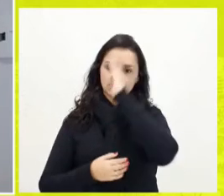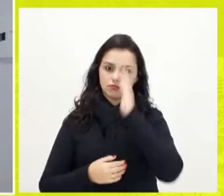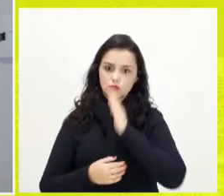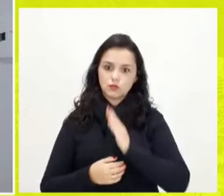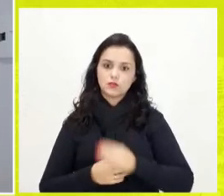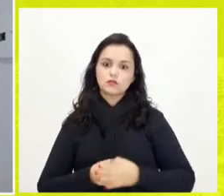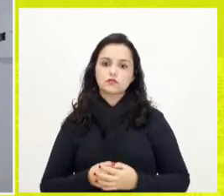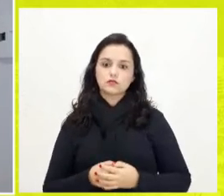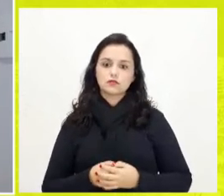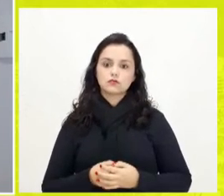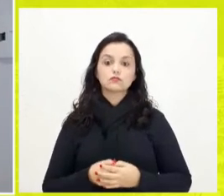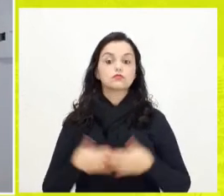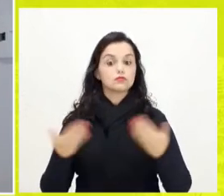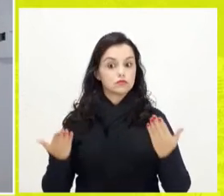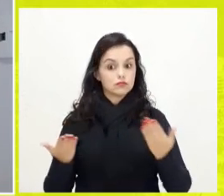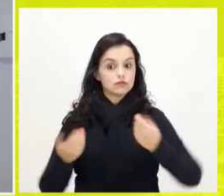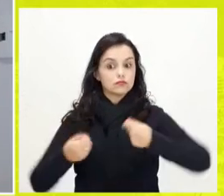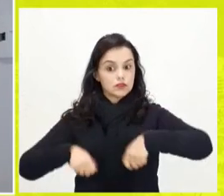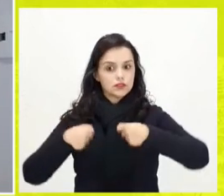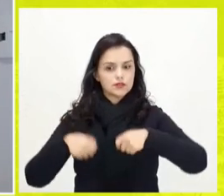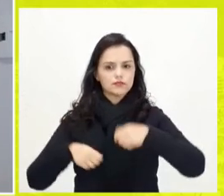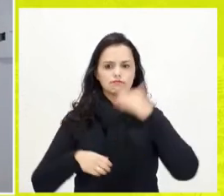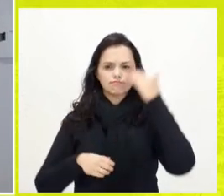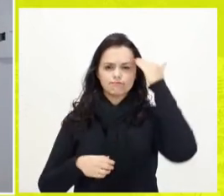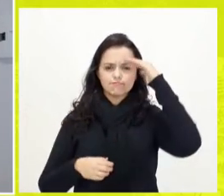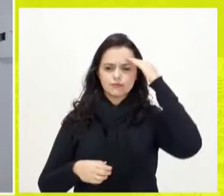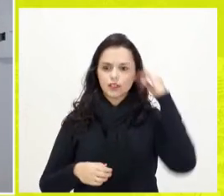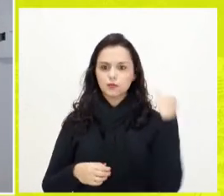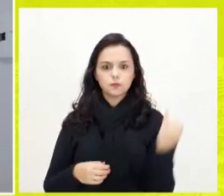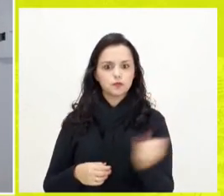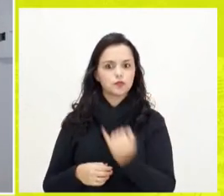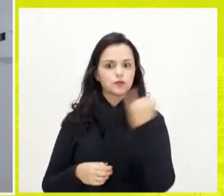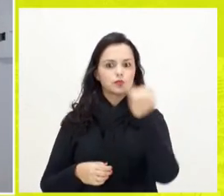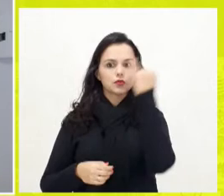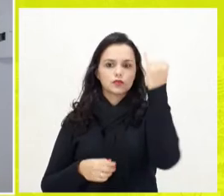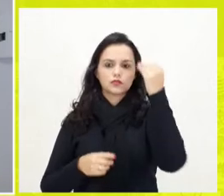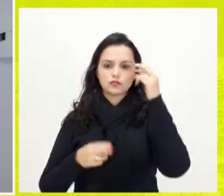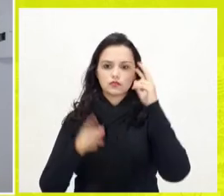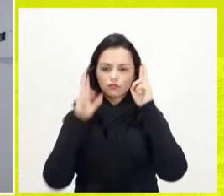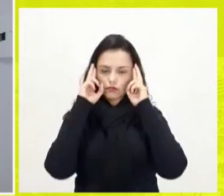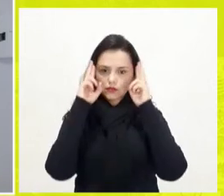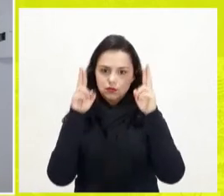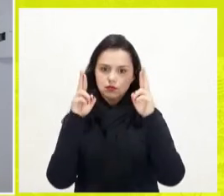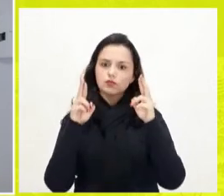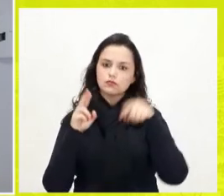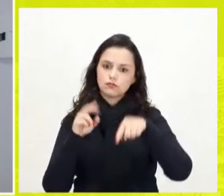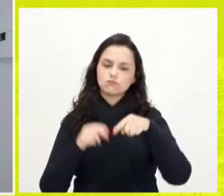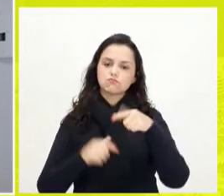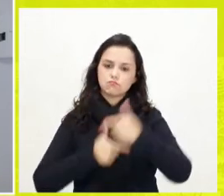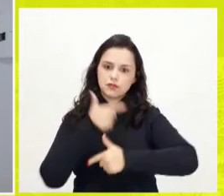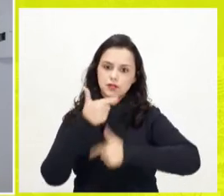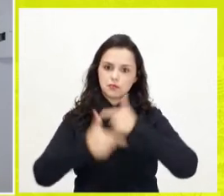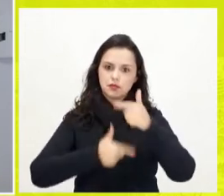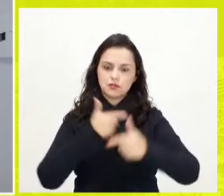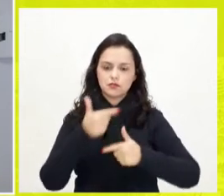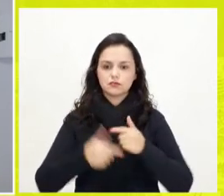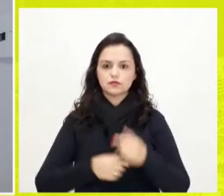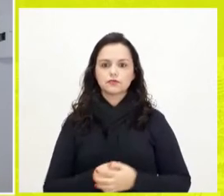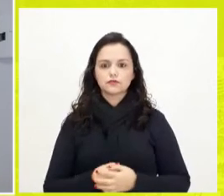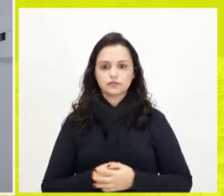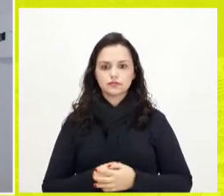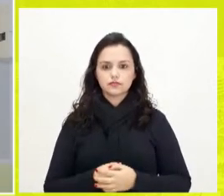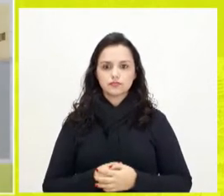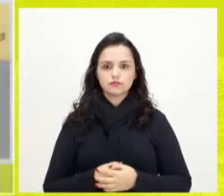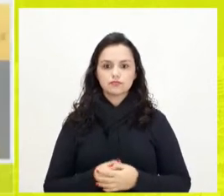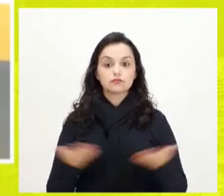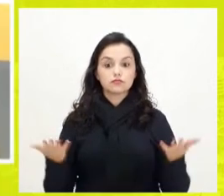country's political life and we have to understand what is the responsibility and the relevance of such work